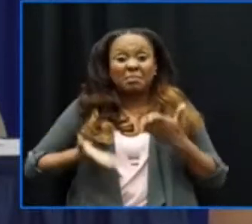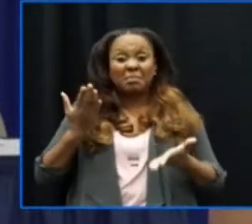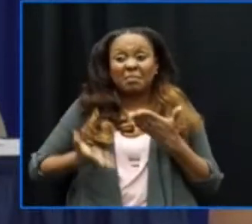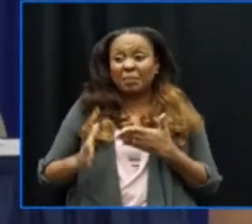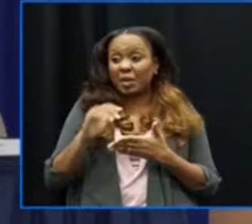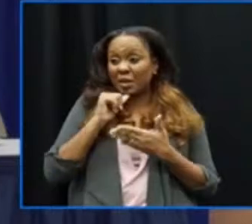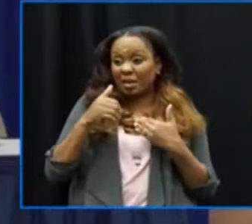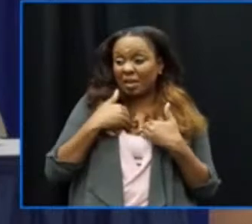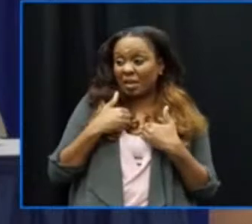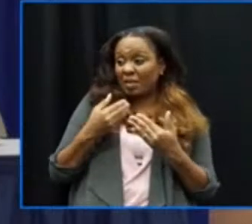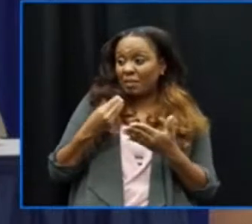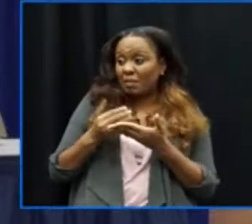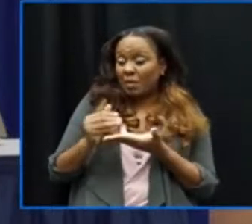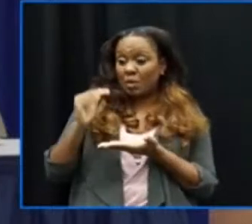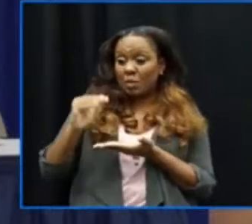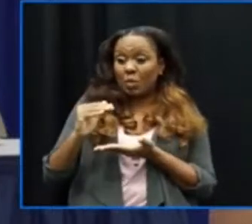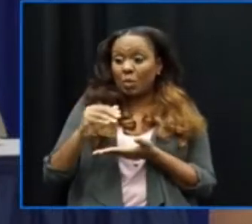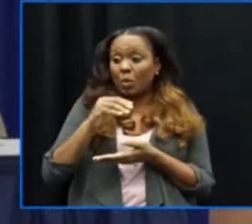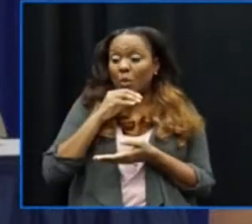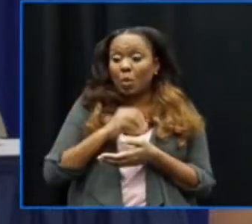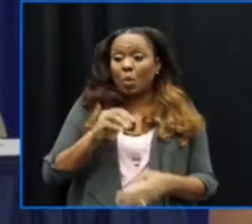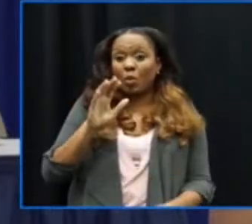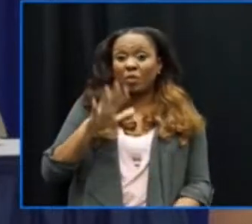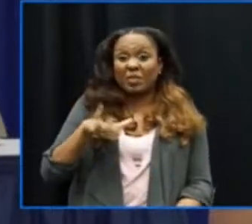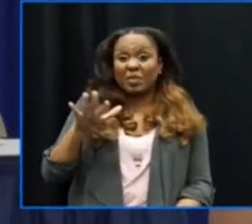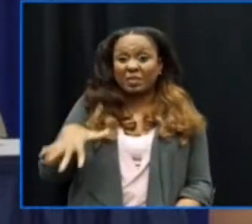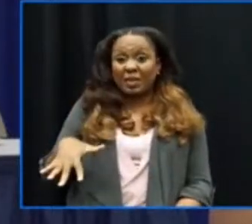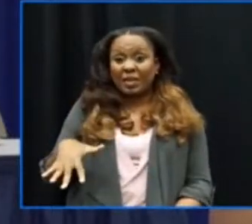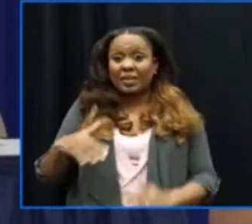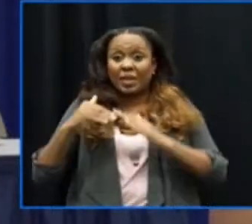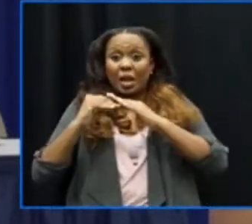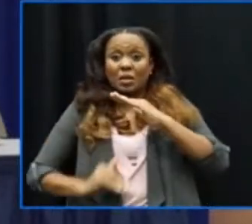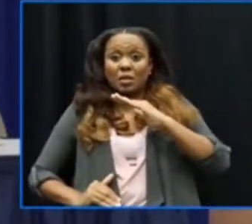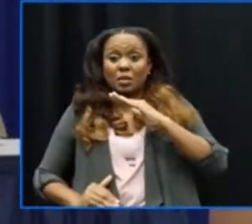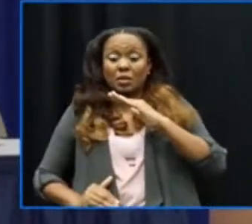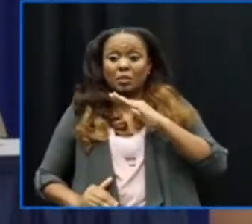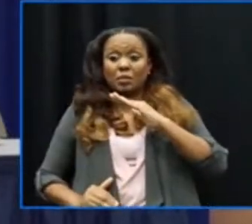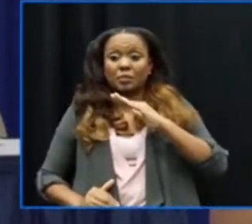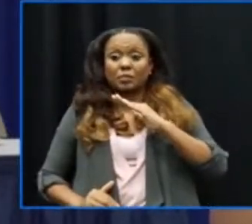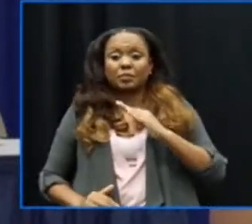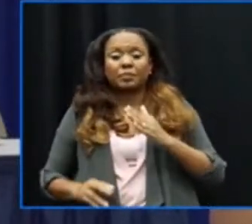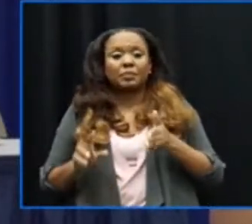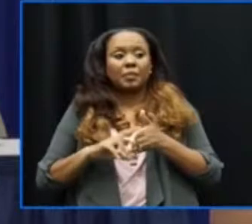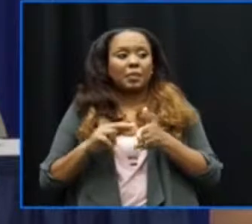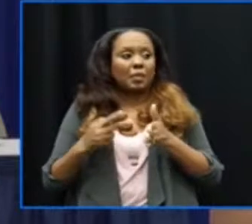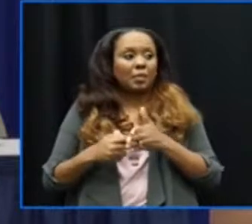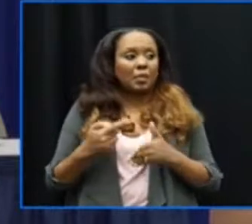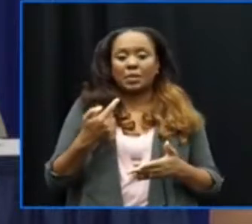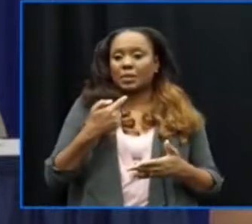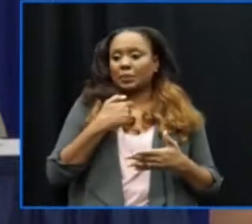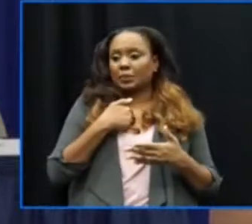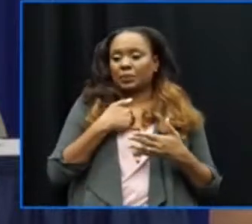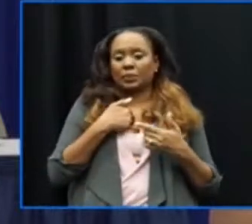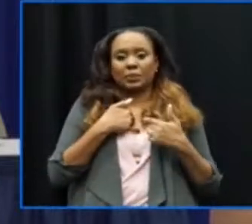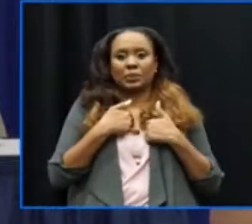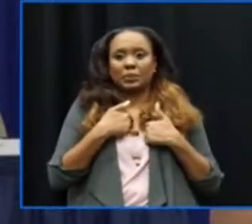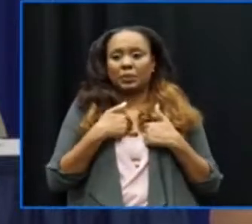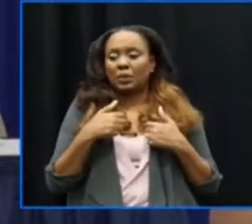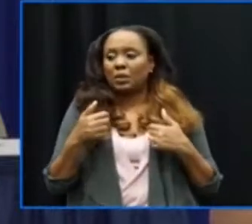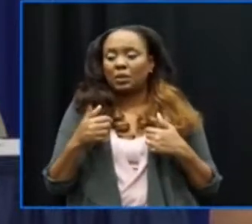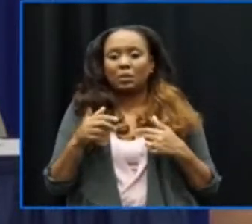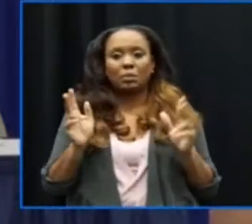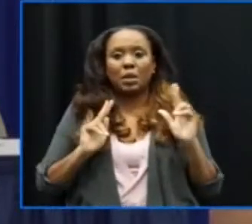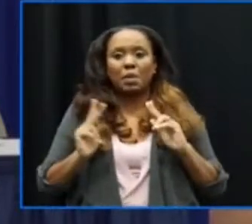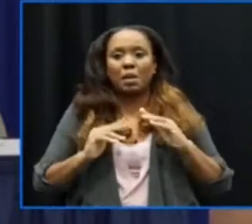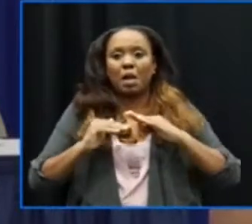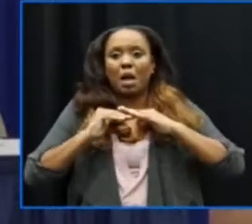people who are 55 and less, that places me and places anybody of that age in a position where